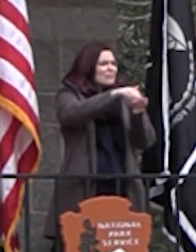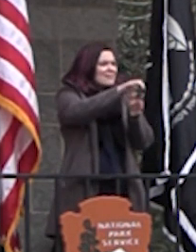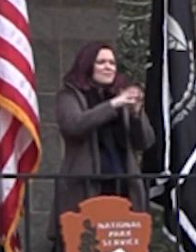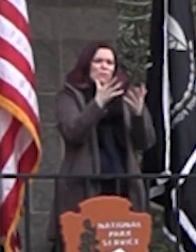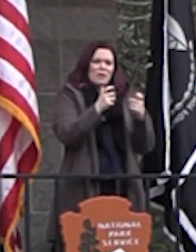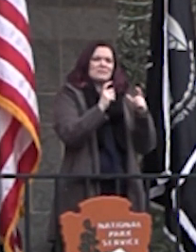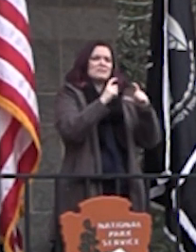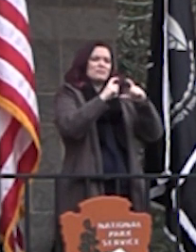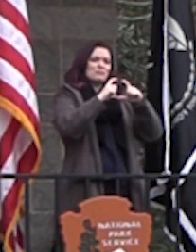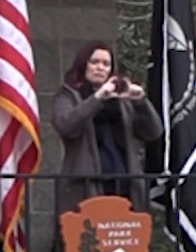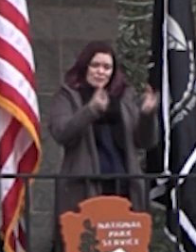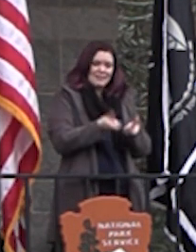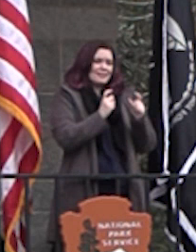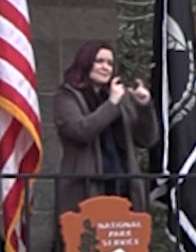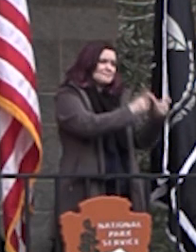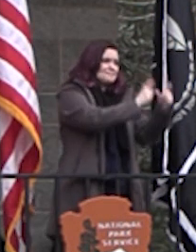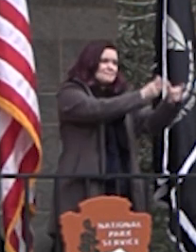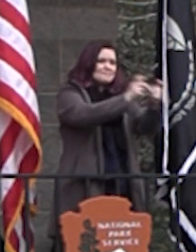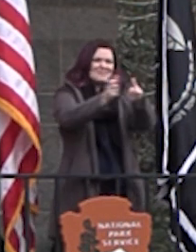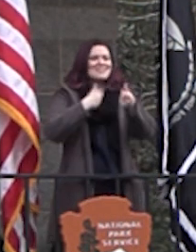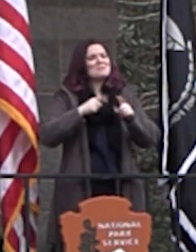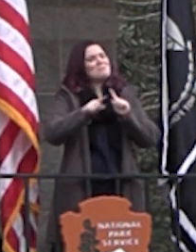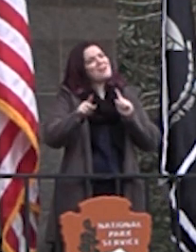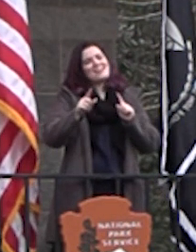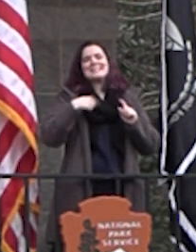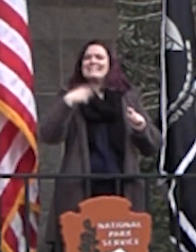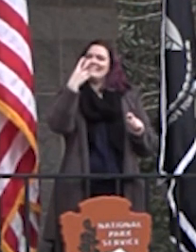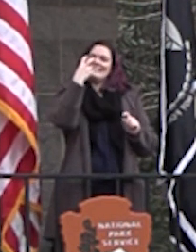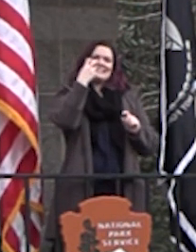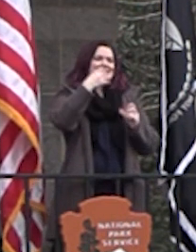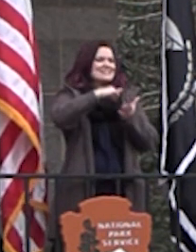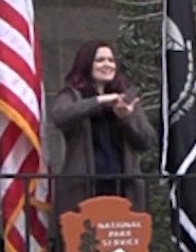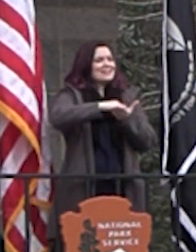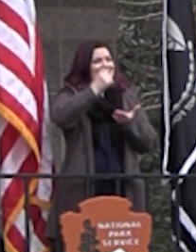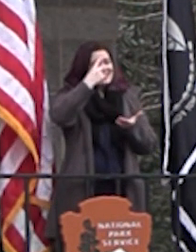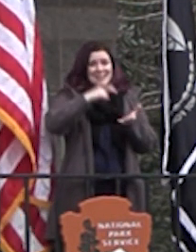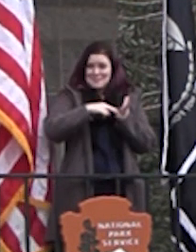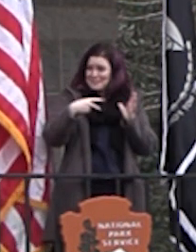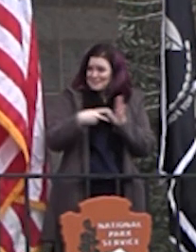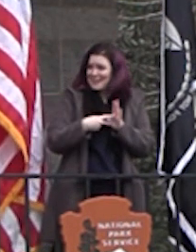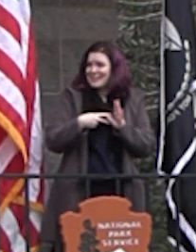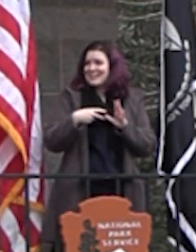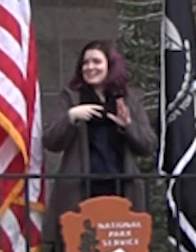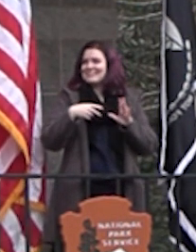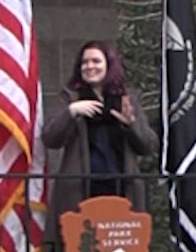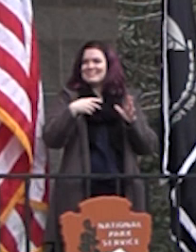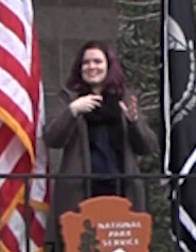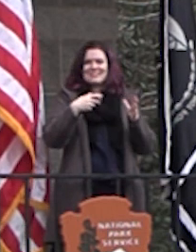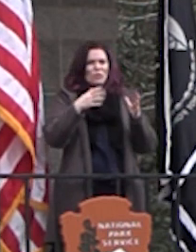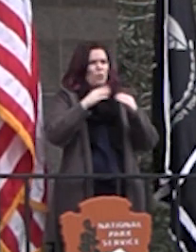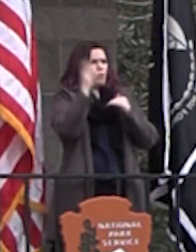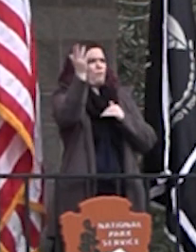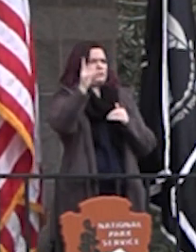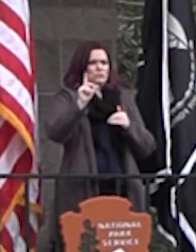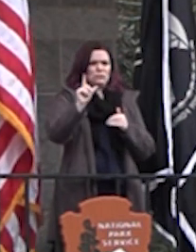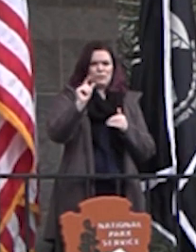would happen in his lifetime, because that meant we would need to place to access over